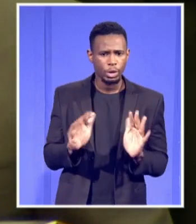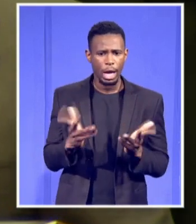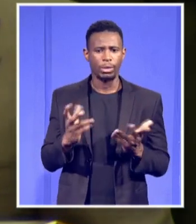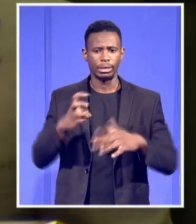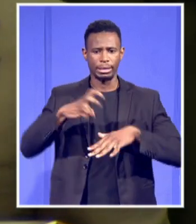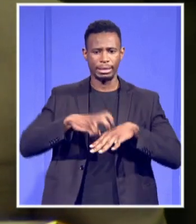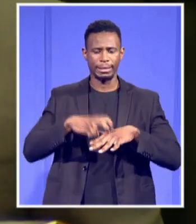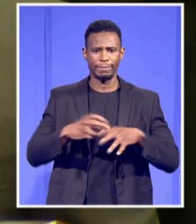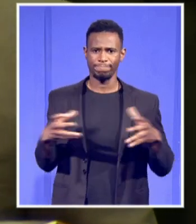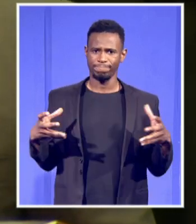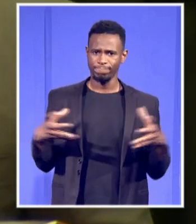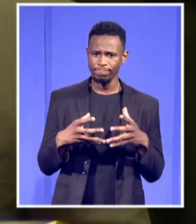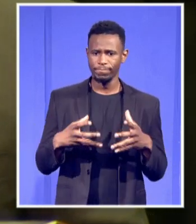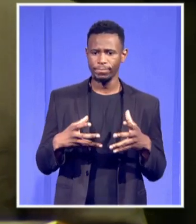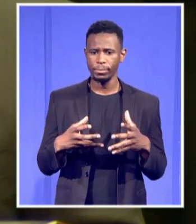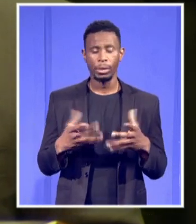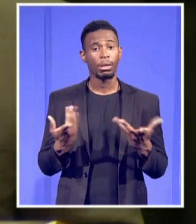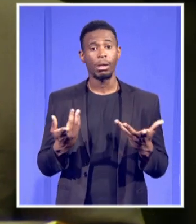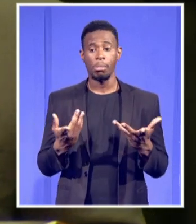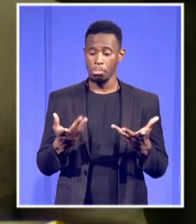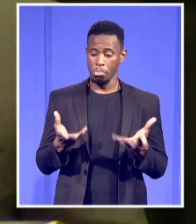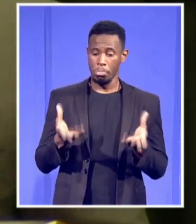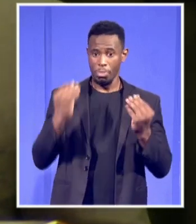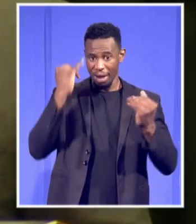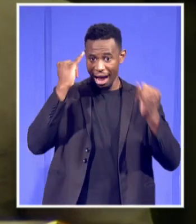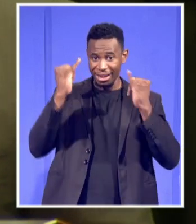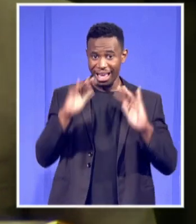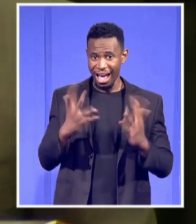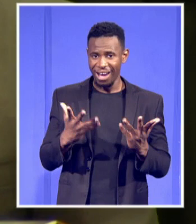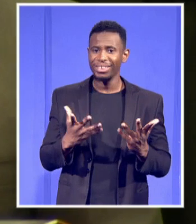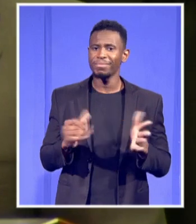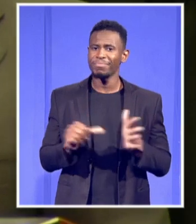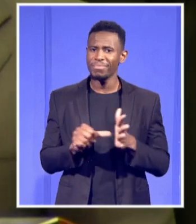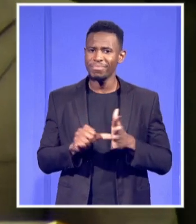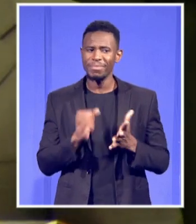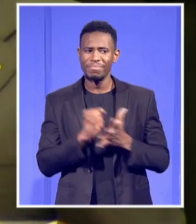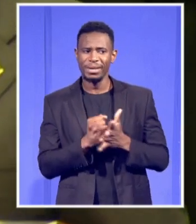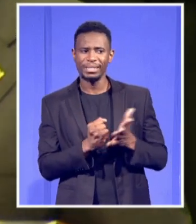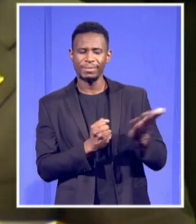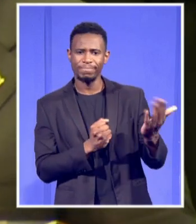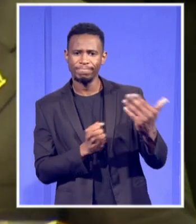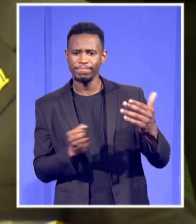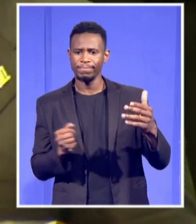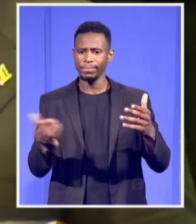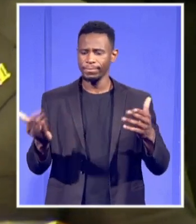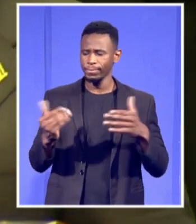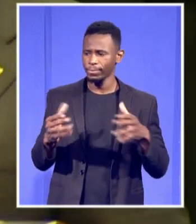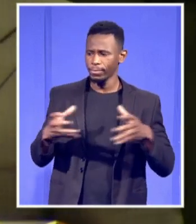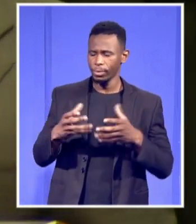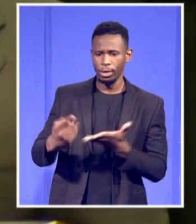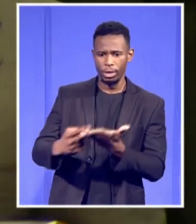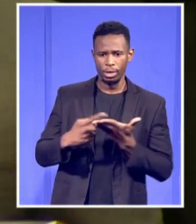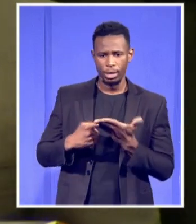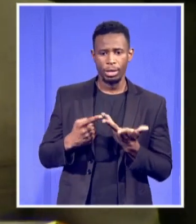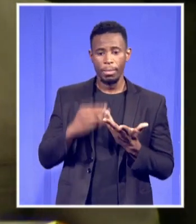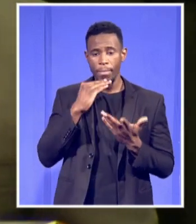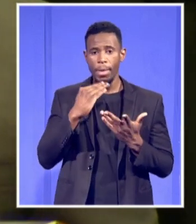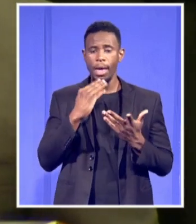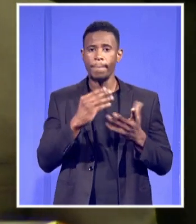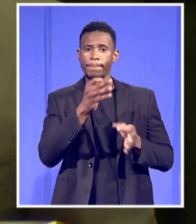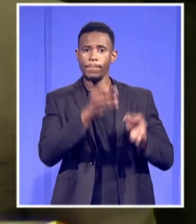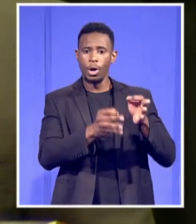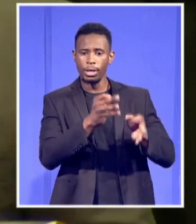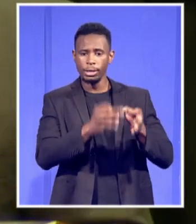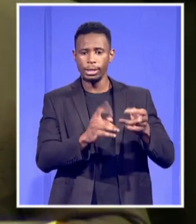be better harnessed when there is collaboration between politics, research, business, and